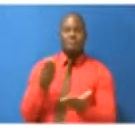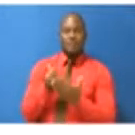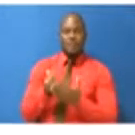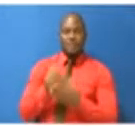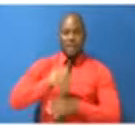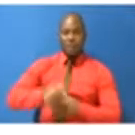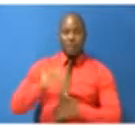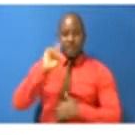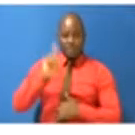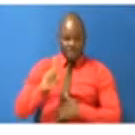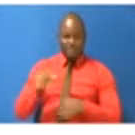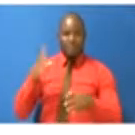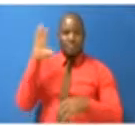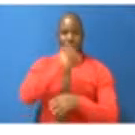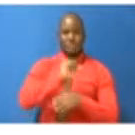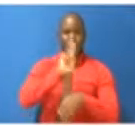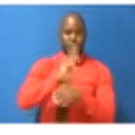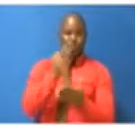county nairobi